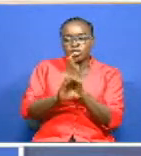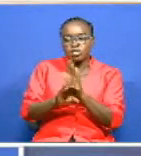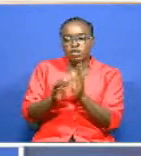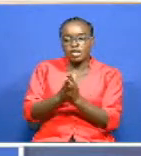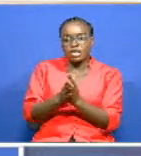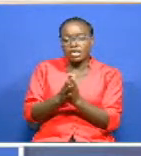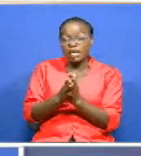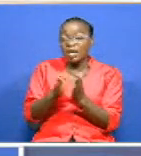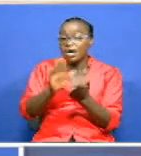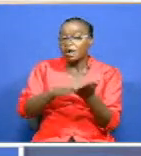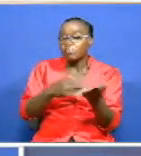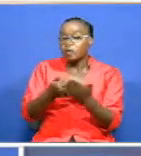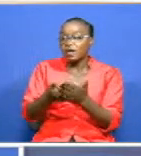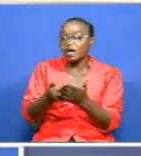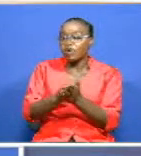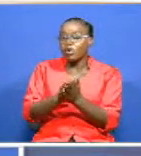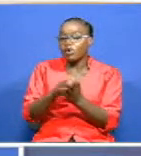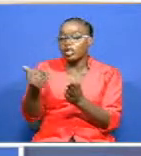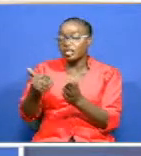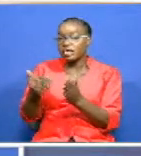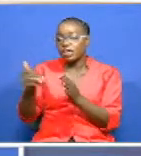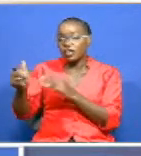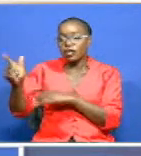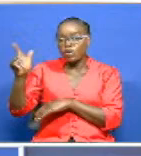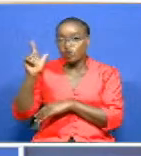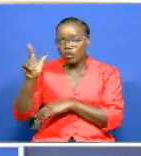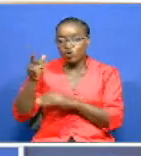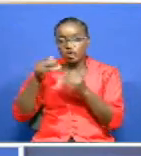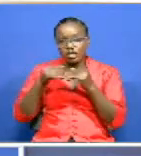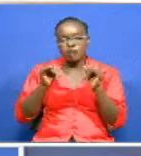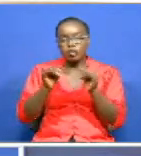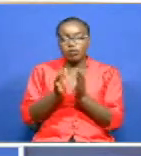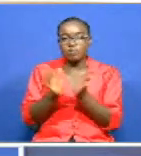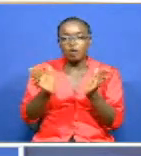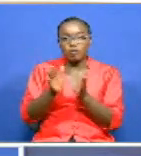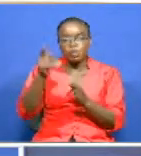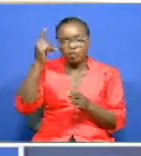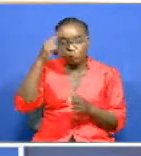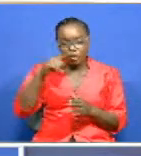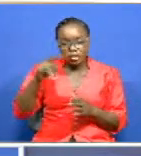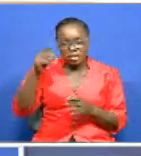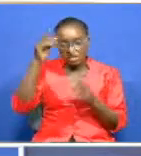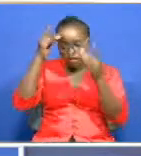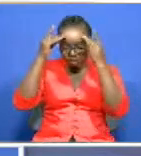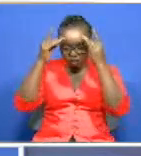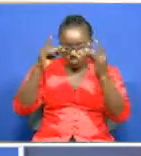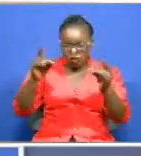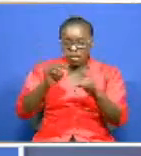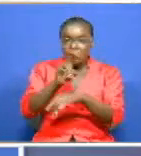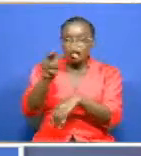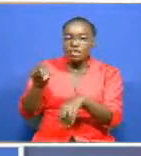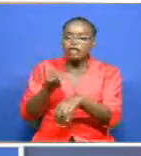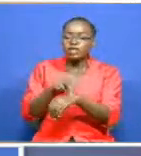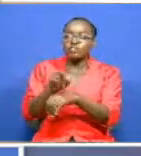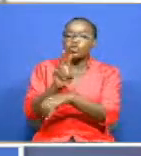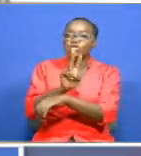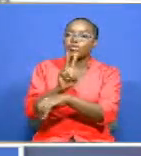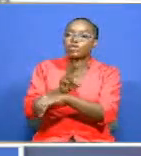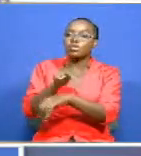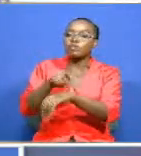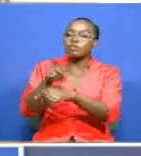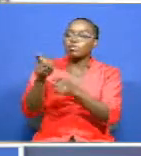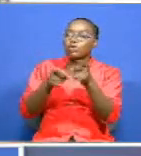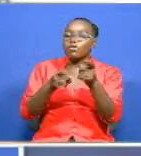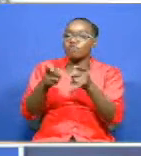enacts, applies or interprets any law, or implements public policy decisions. The national values and principles of